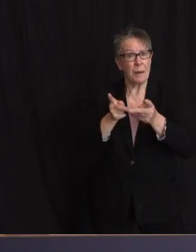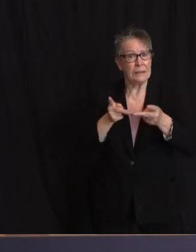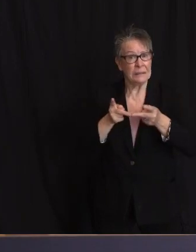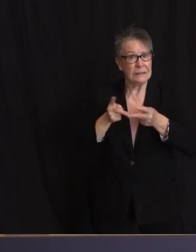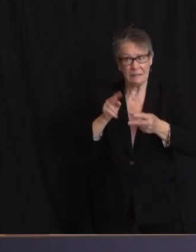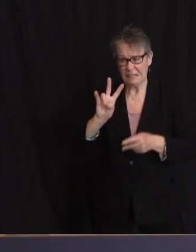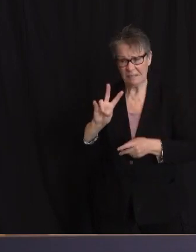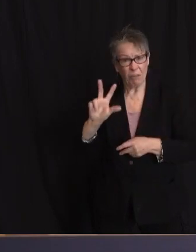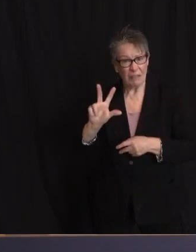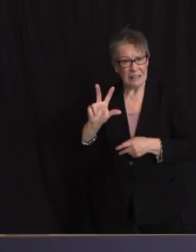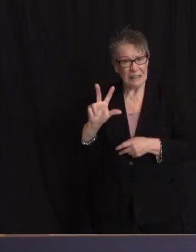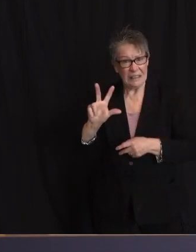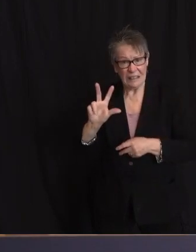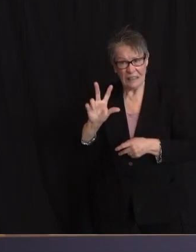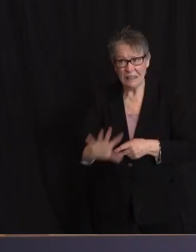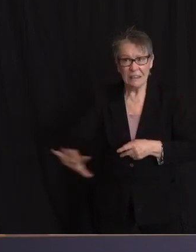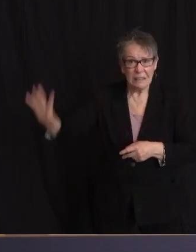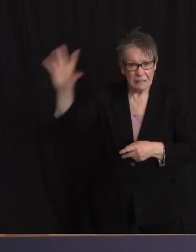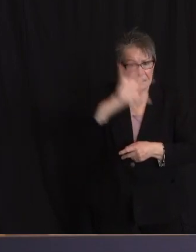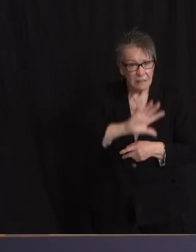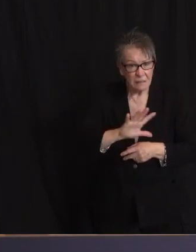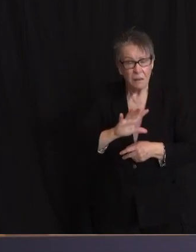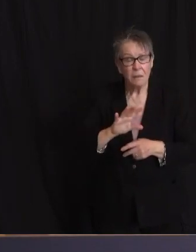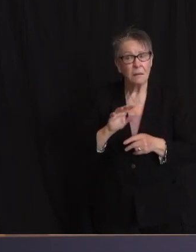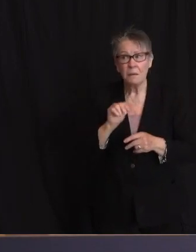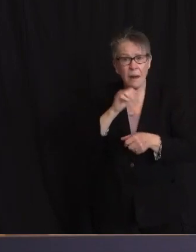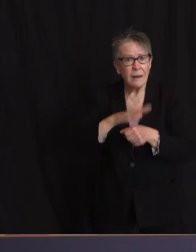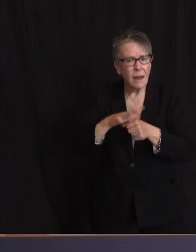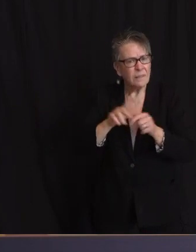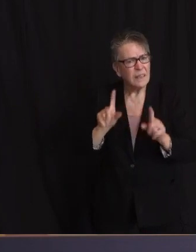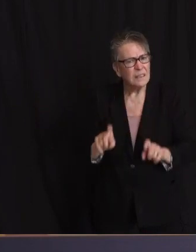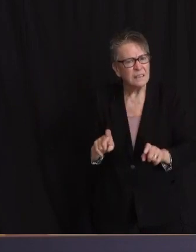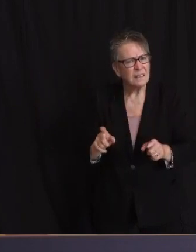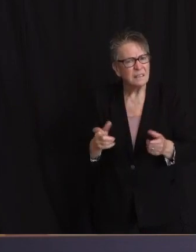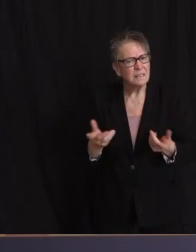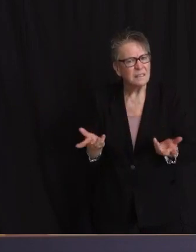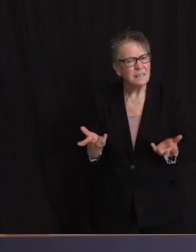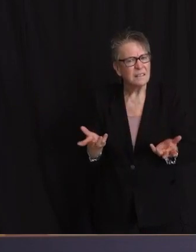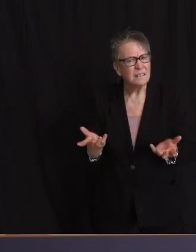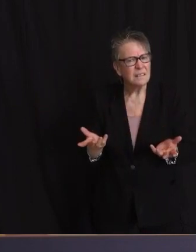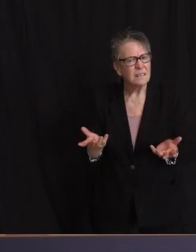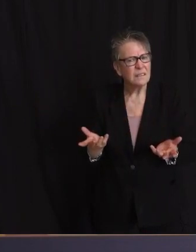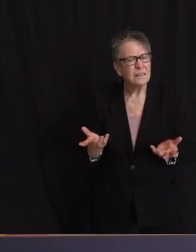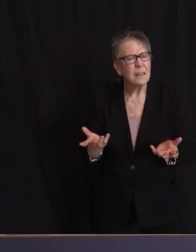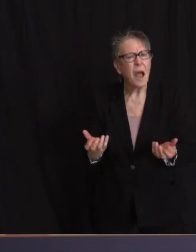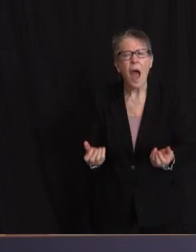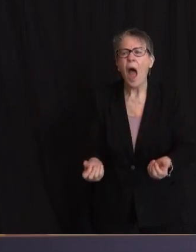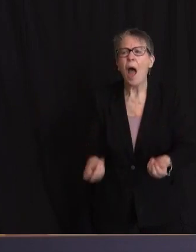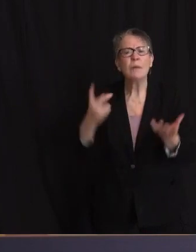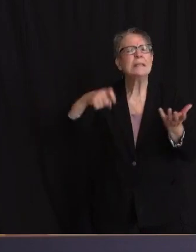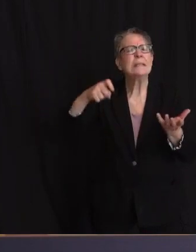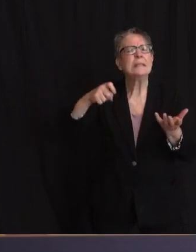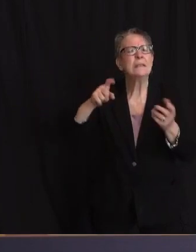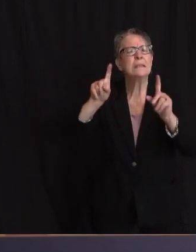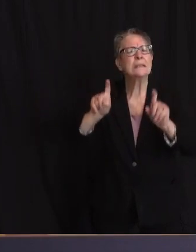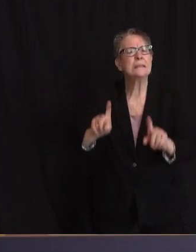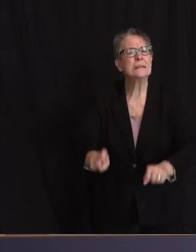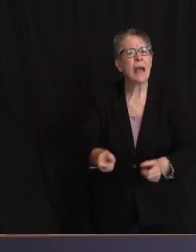feel comfortable doing that? Great questions, and Judy, at a minimum, should come in here, and perhaps Pat as well, but may I say a word or two on